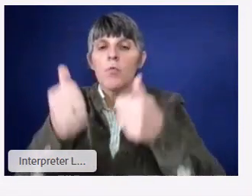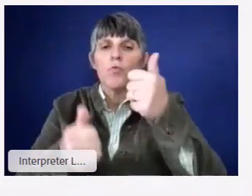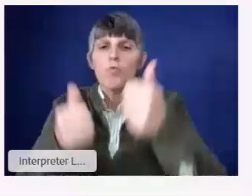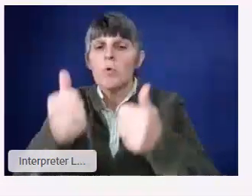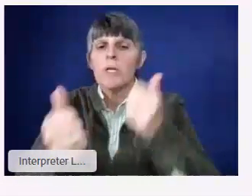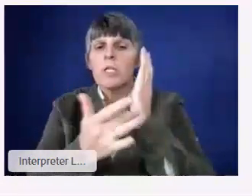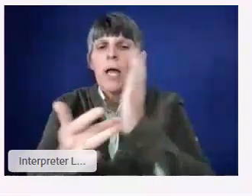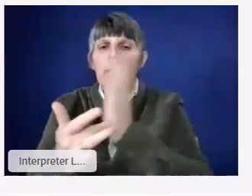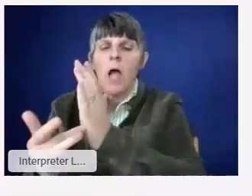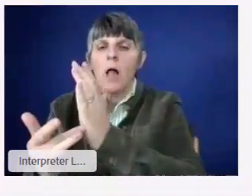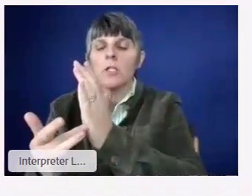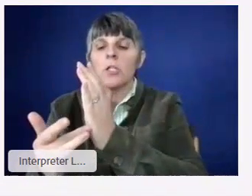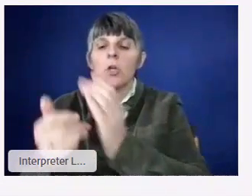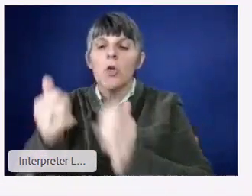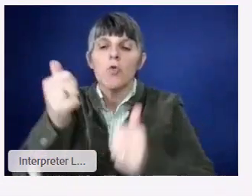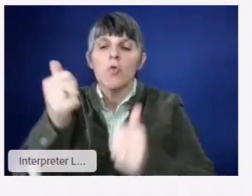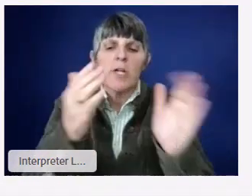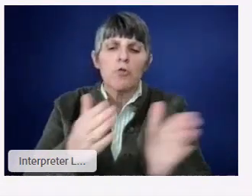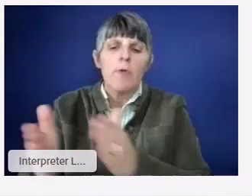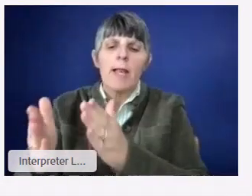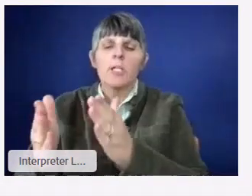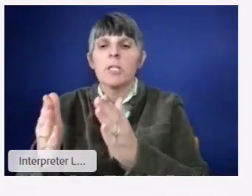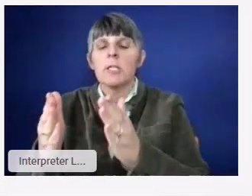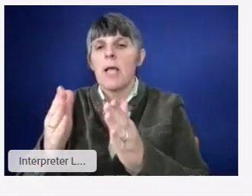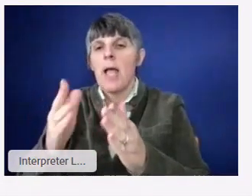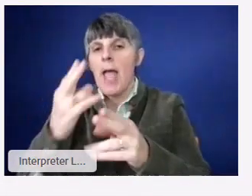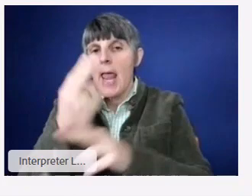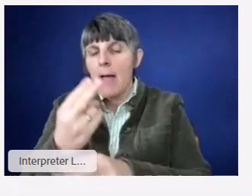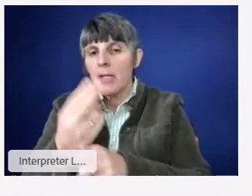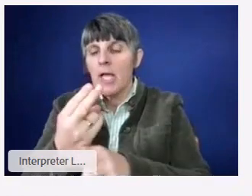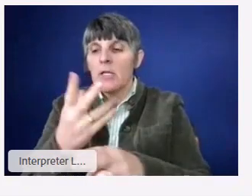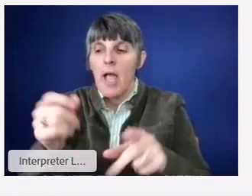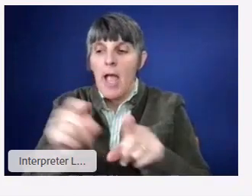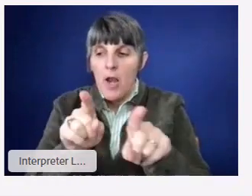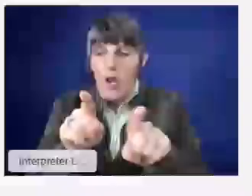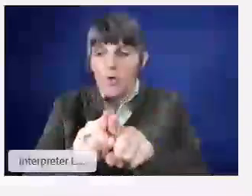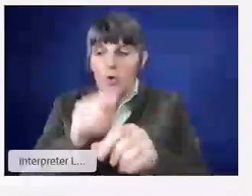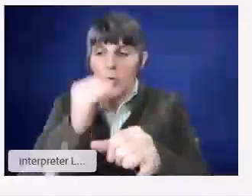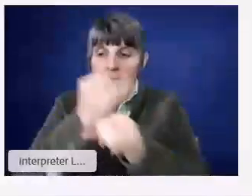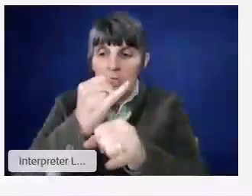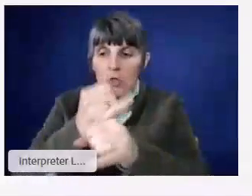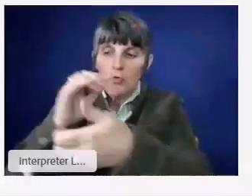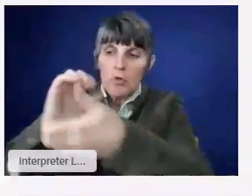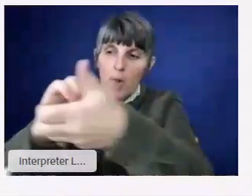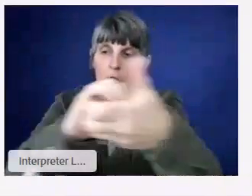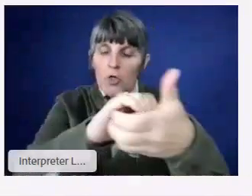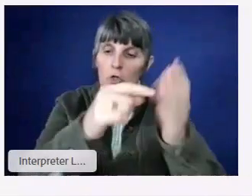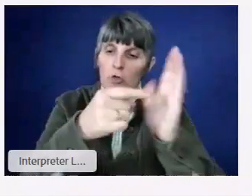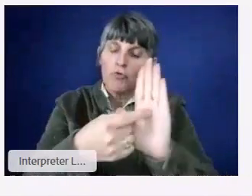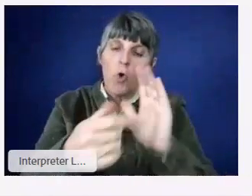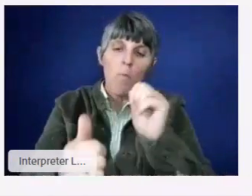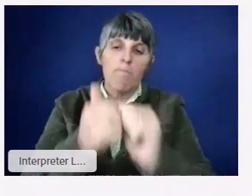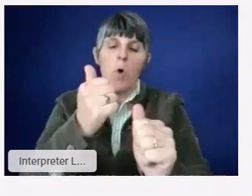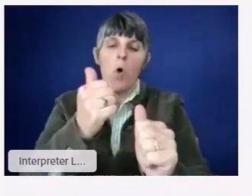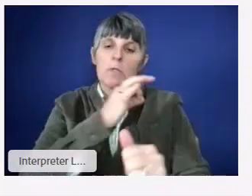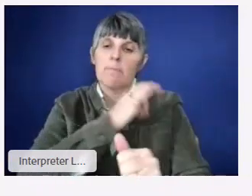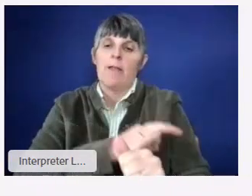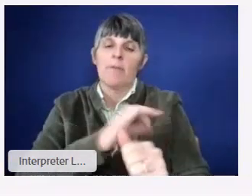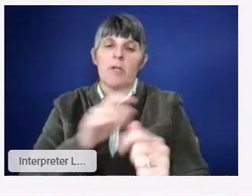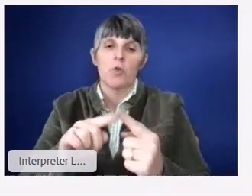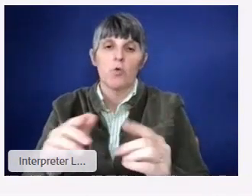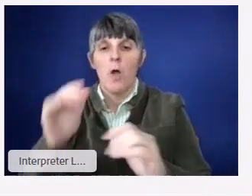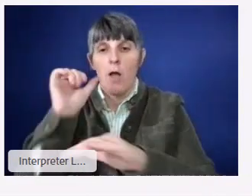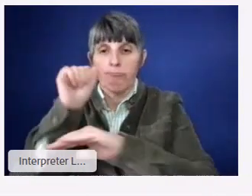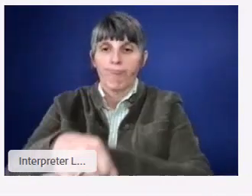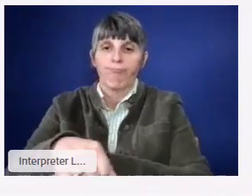technologies which strategies and applications, as well as institutional partnerships, demonstrate the most potential to address identified barriers